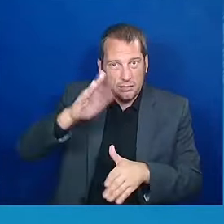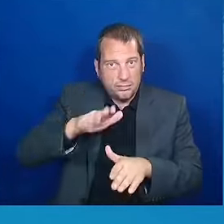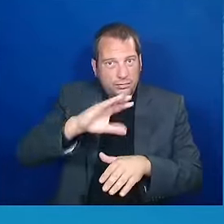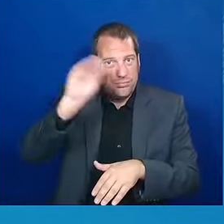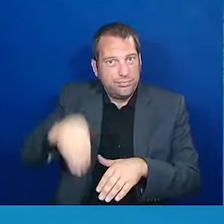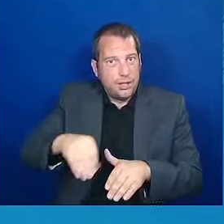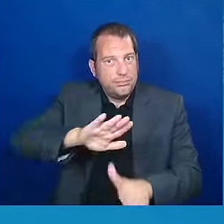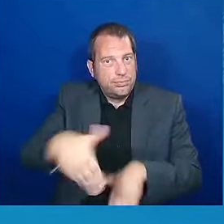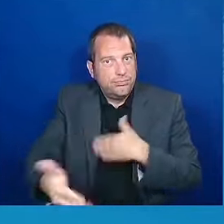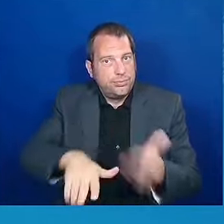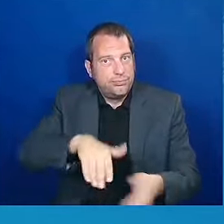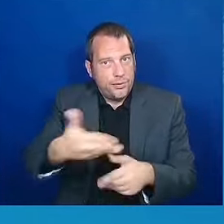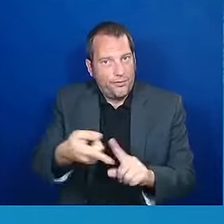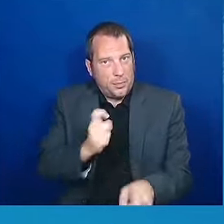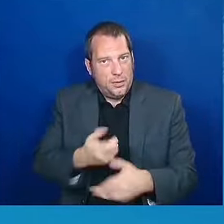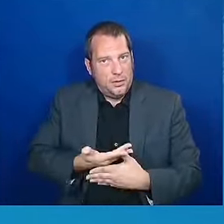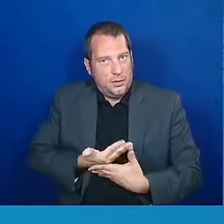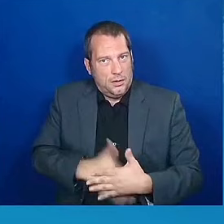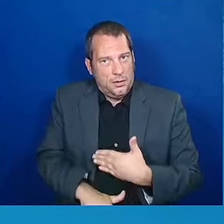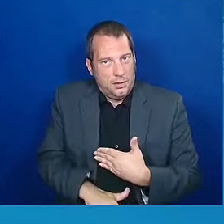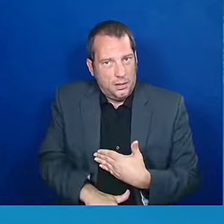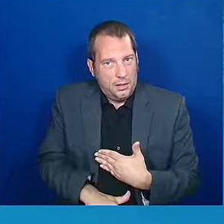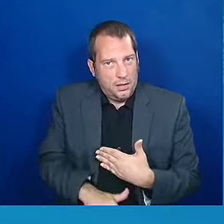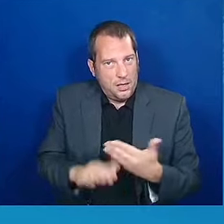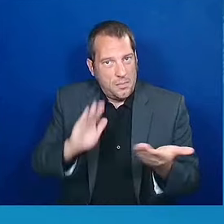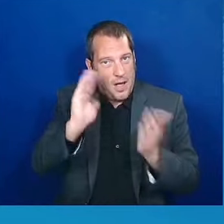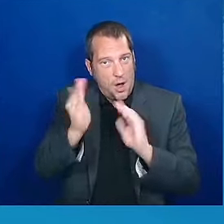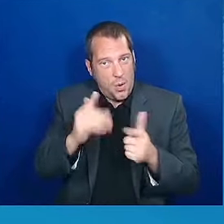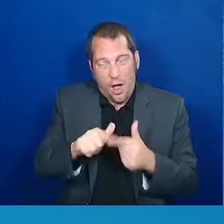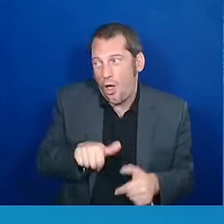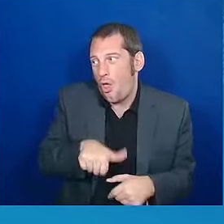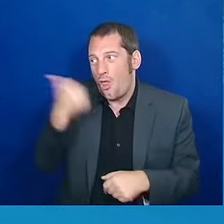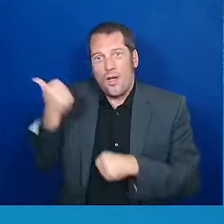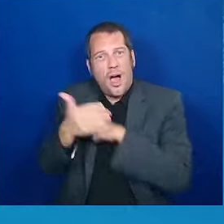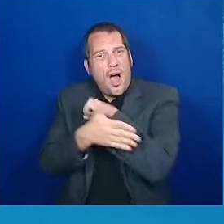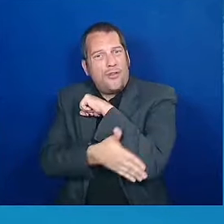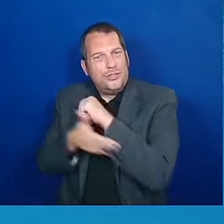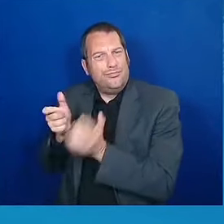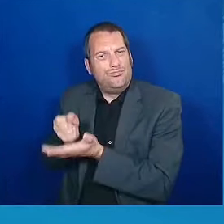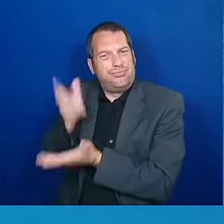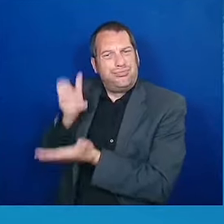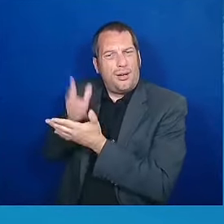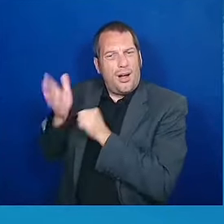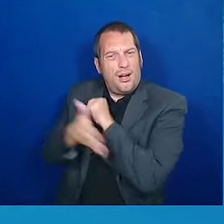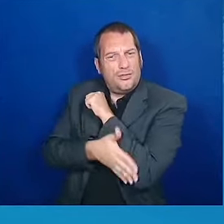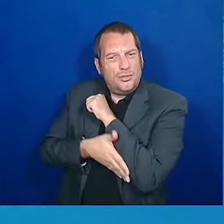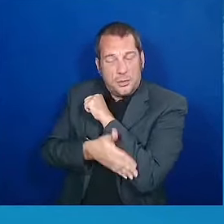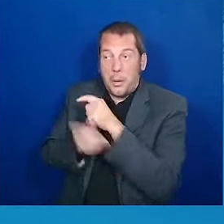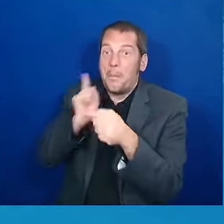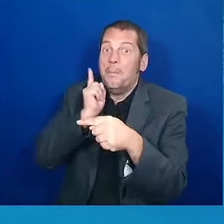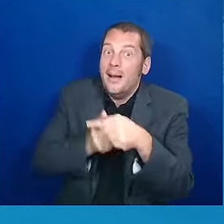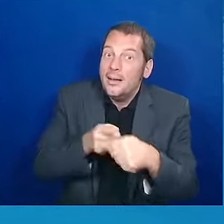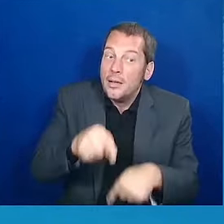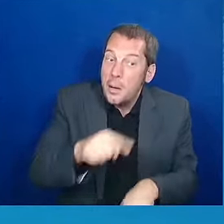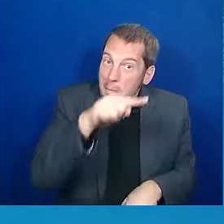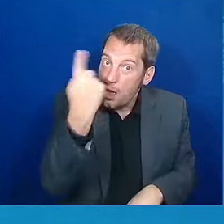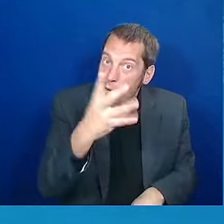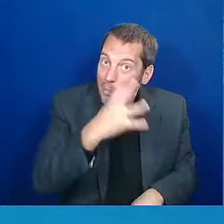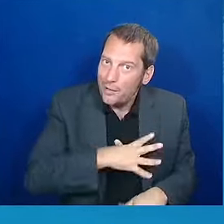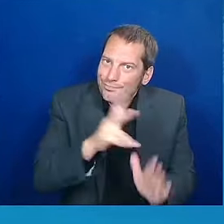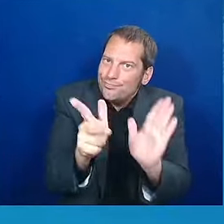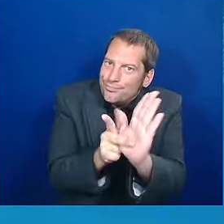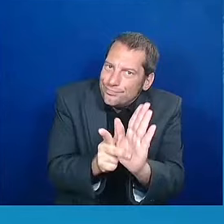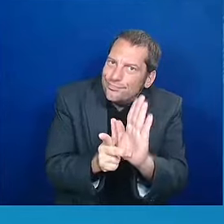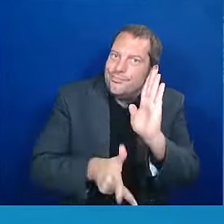women are three times more likely to die in connection with childbirth. So to address this